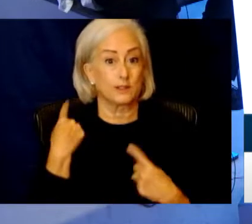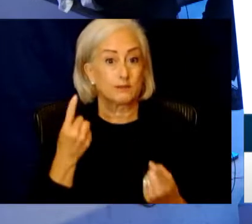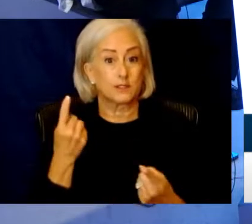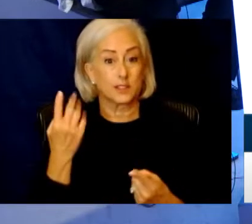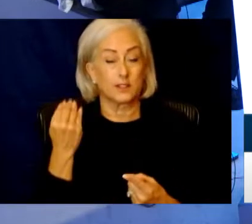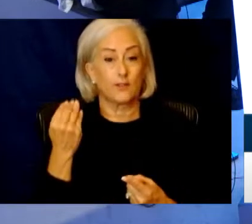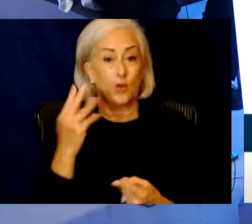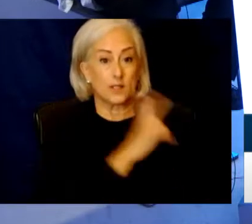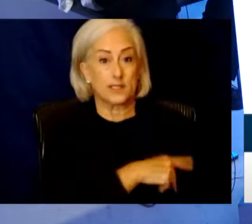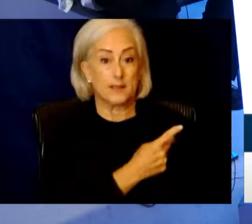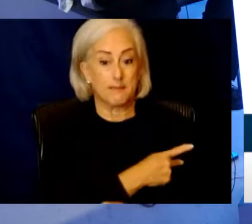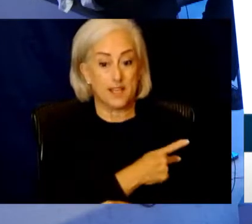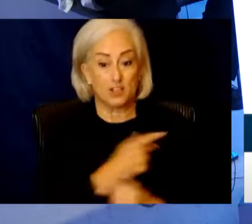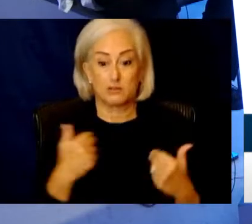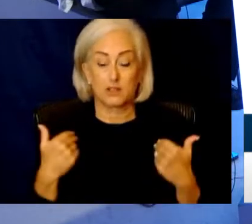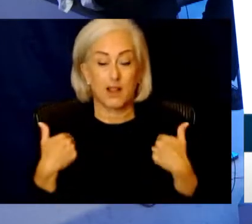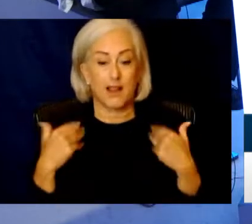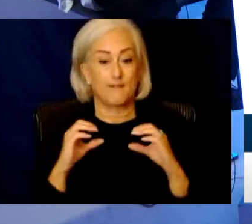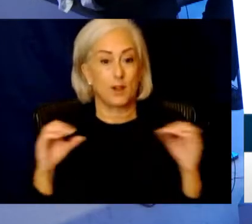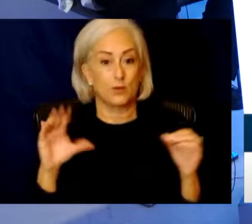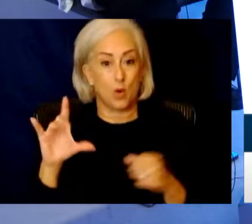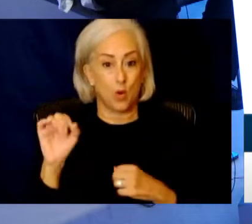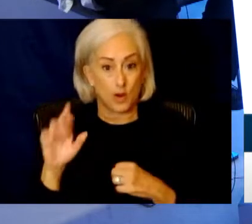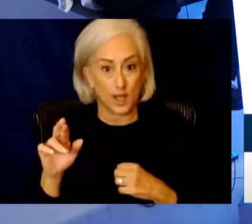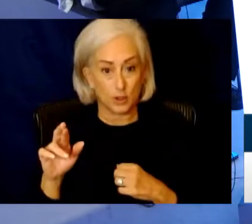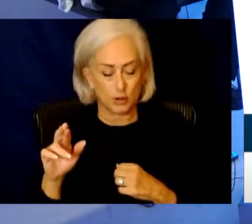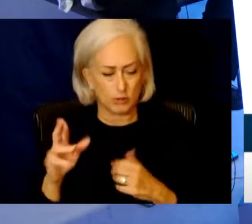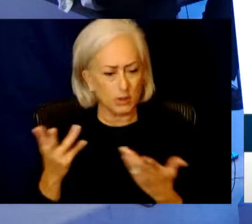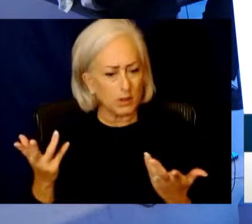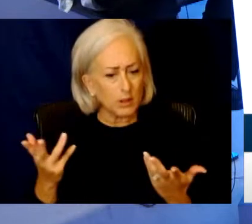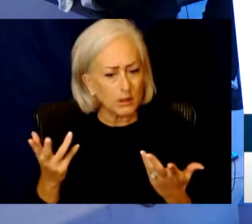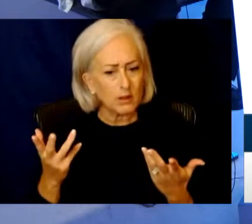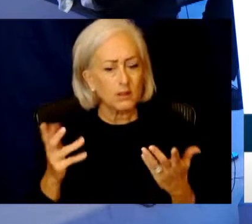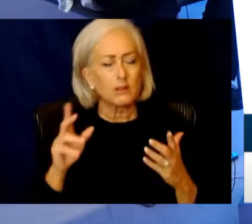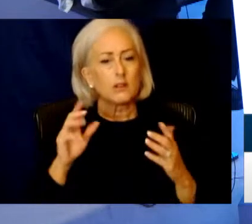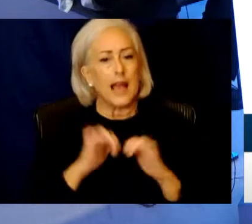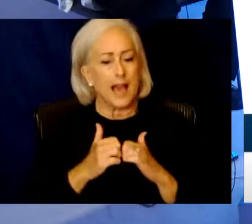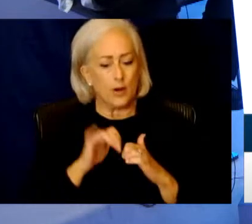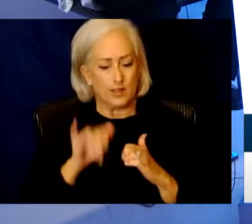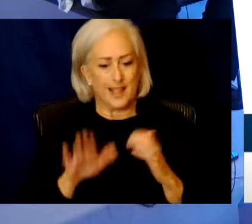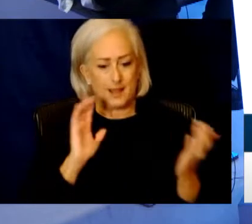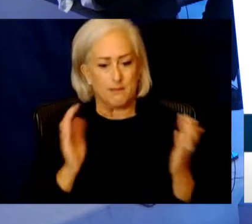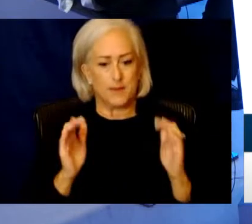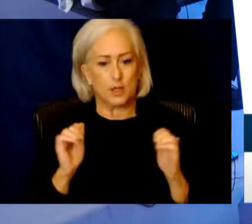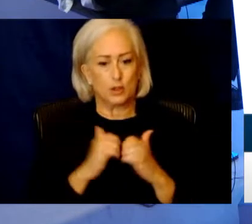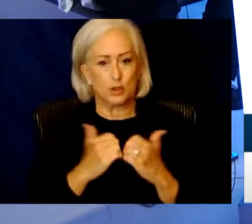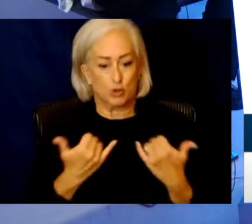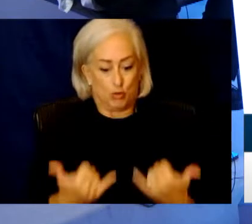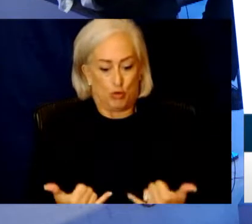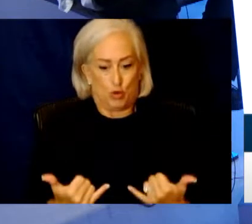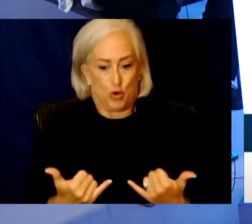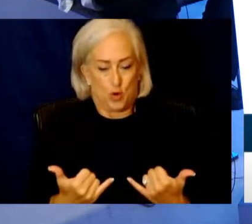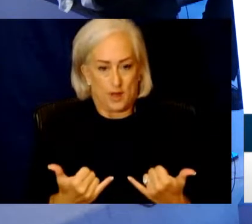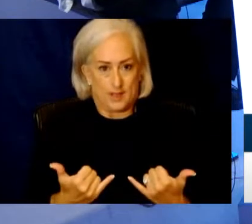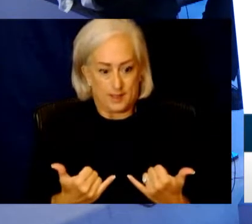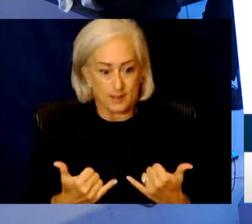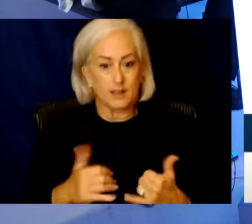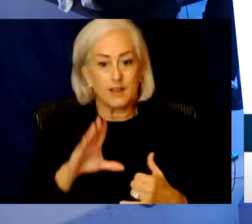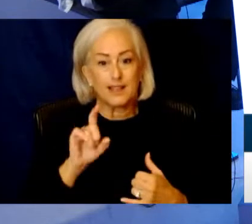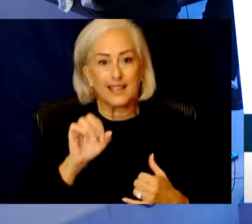currently cancer-free have been treated. How does that compare to current cancer rates and survival around this colorectal cancer?